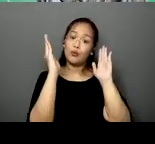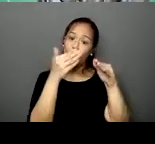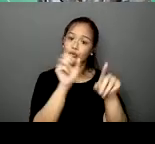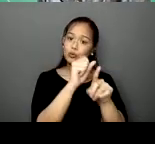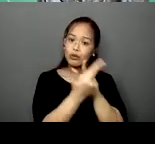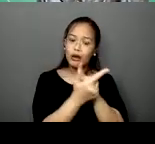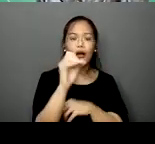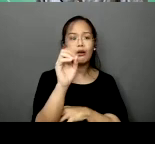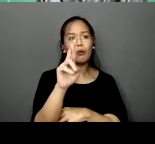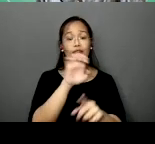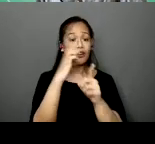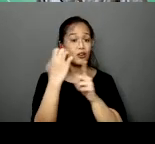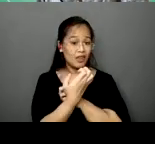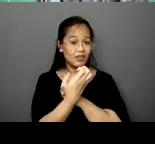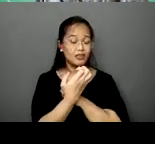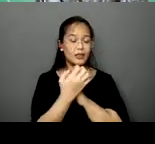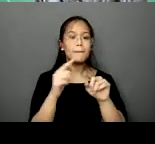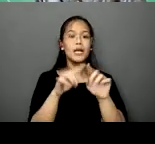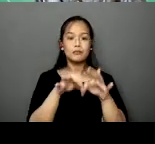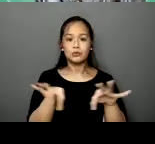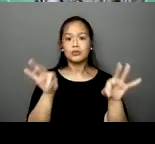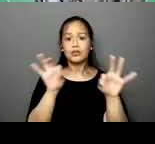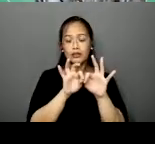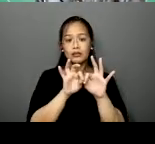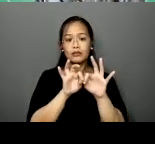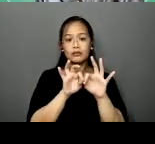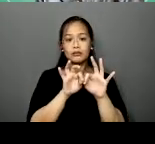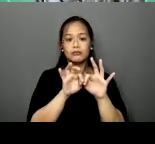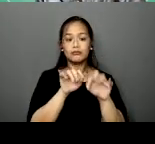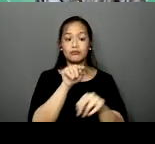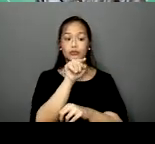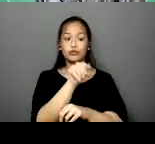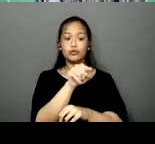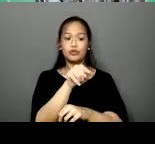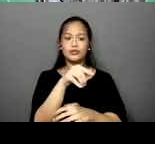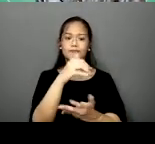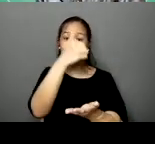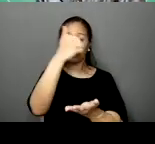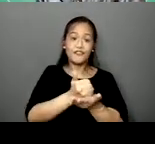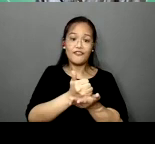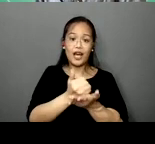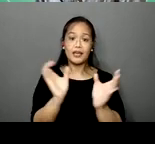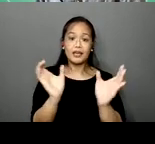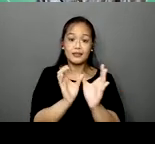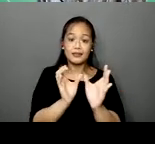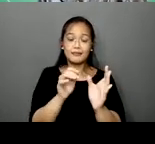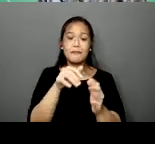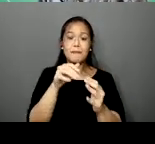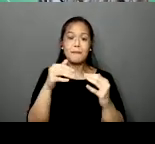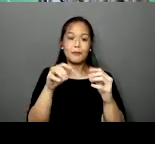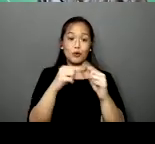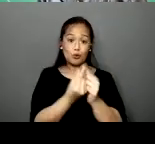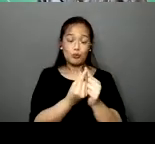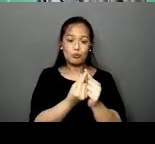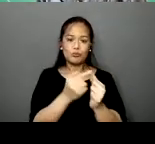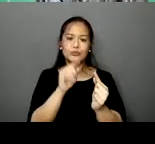aspect. But the important part to consider is that certifying bodies are a way for us to maintain metrics on